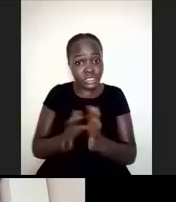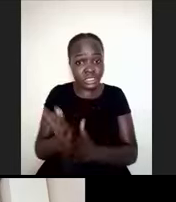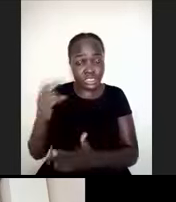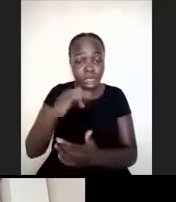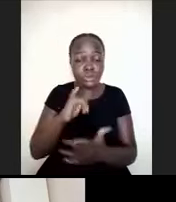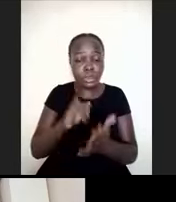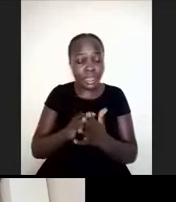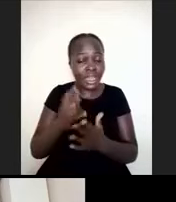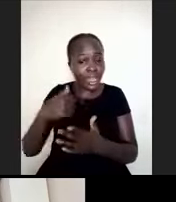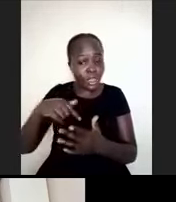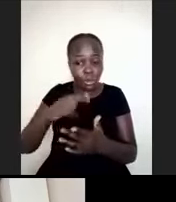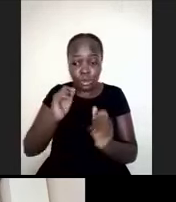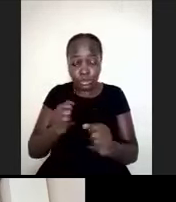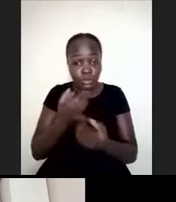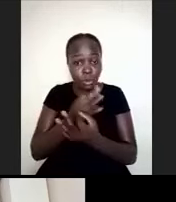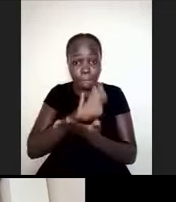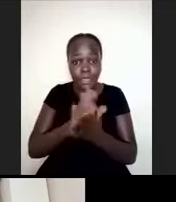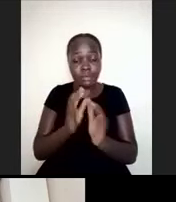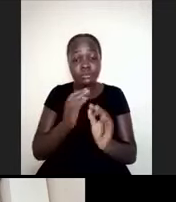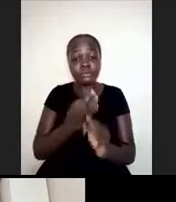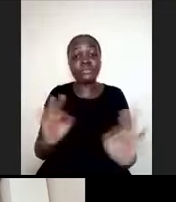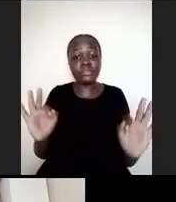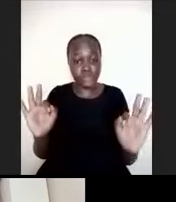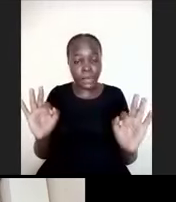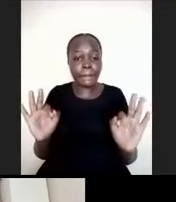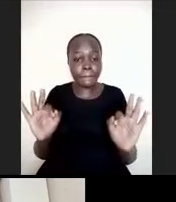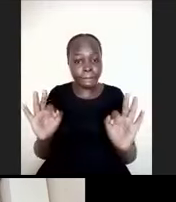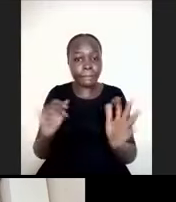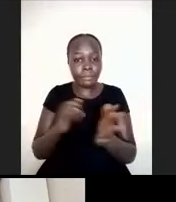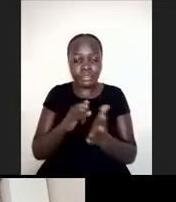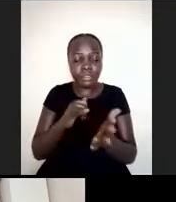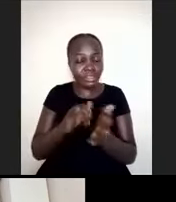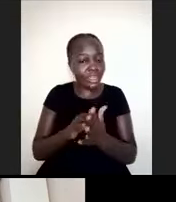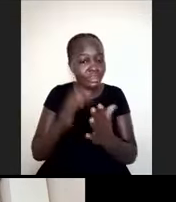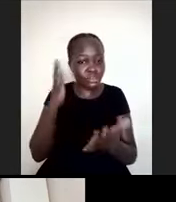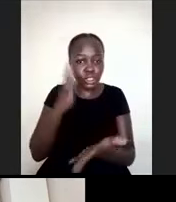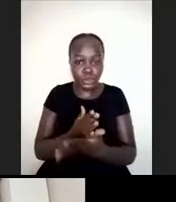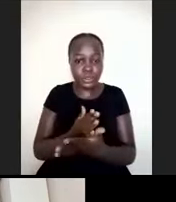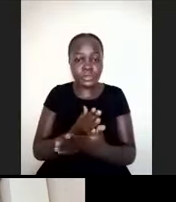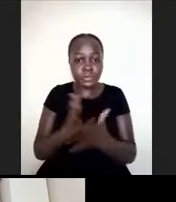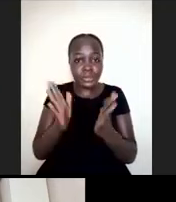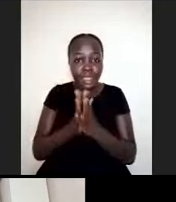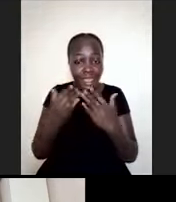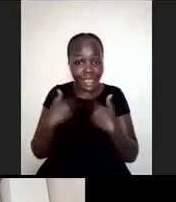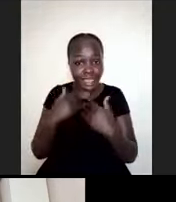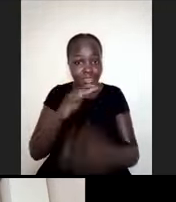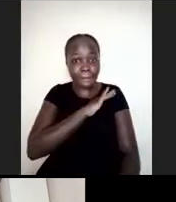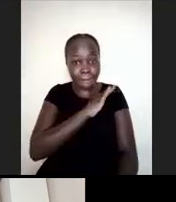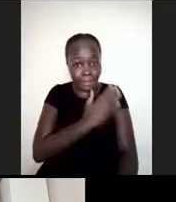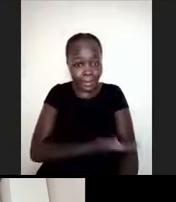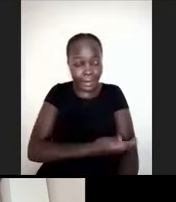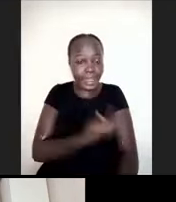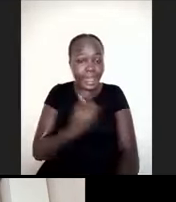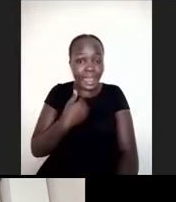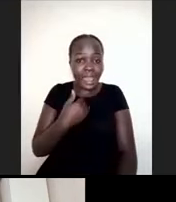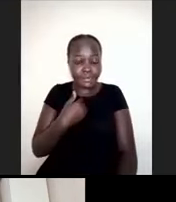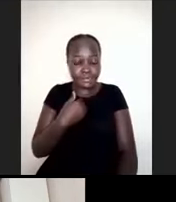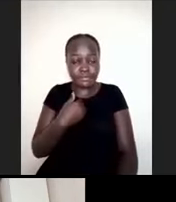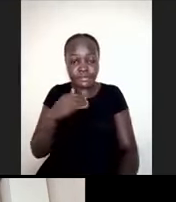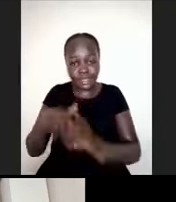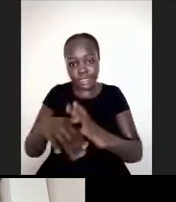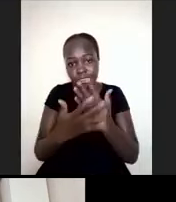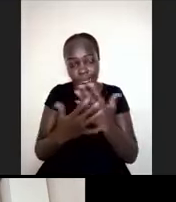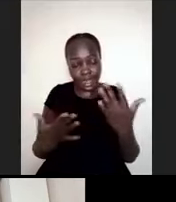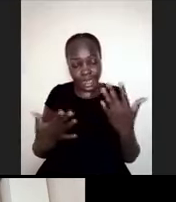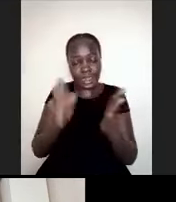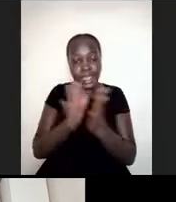set us free. That is the fact. And there is power in his blood and in his name to set